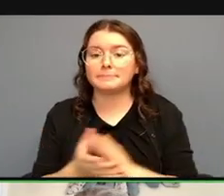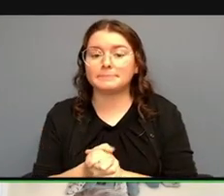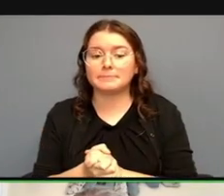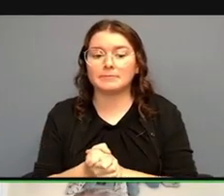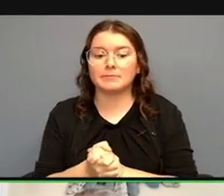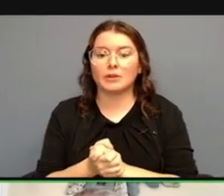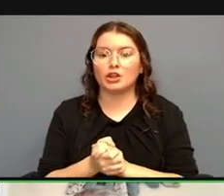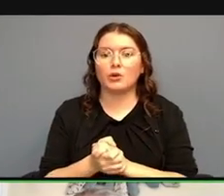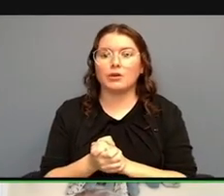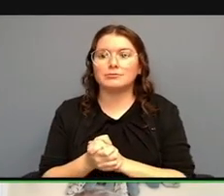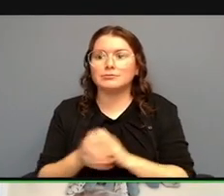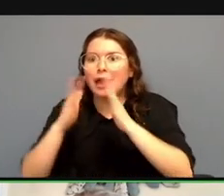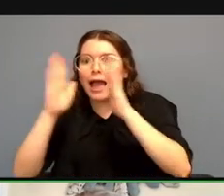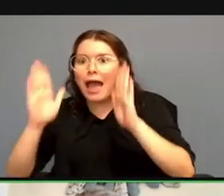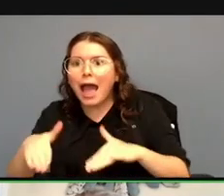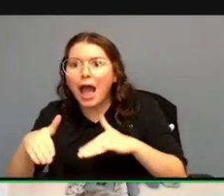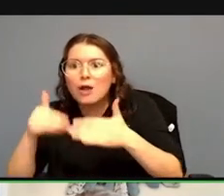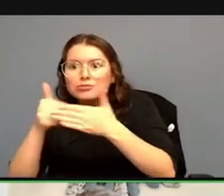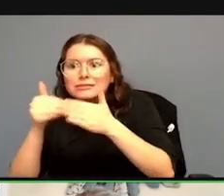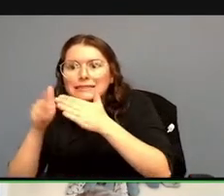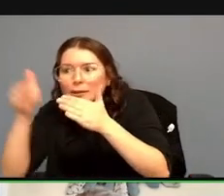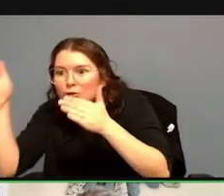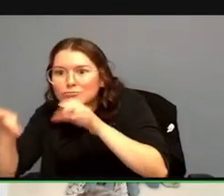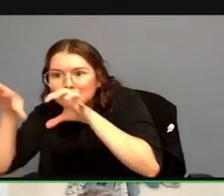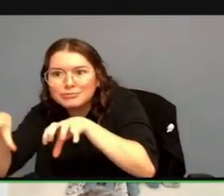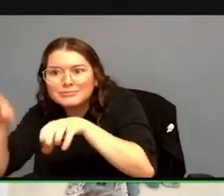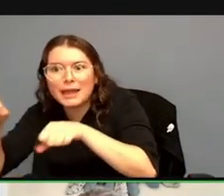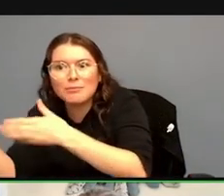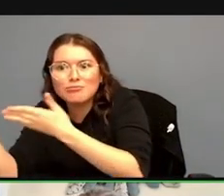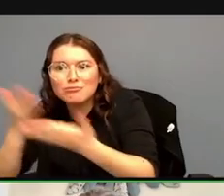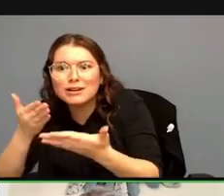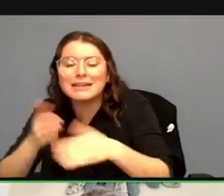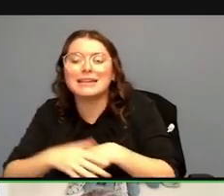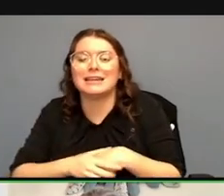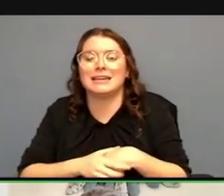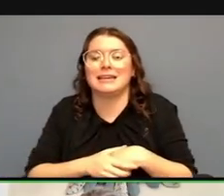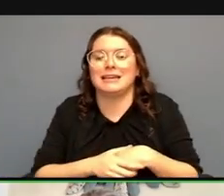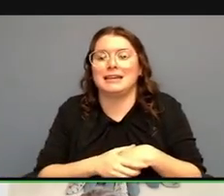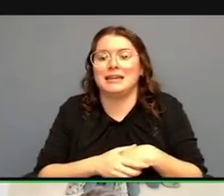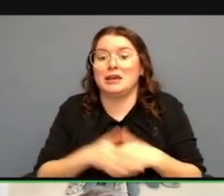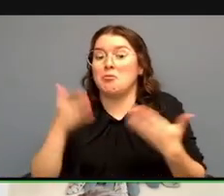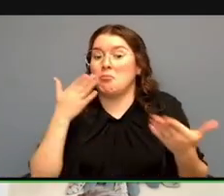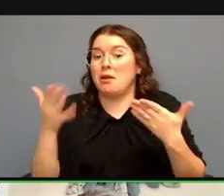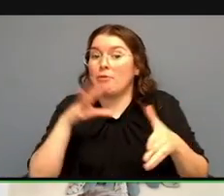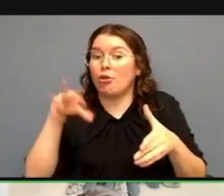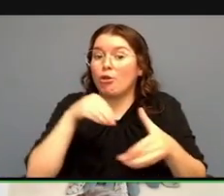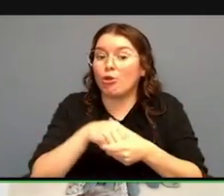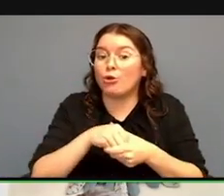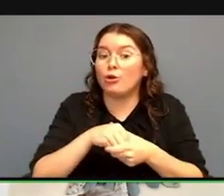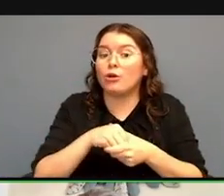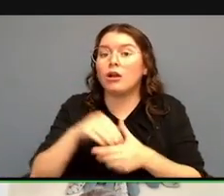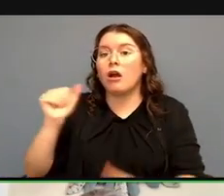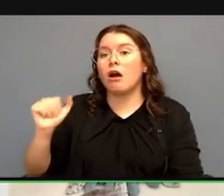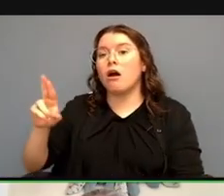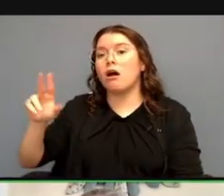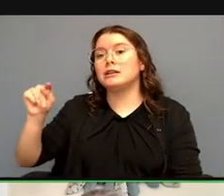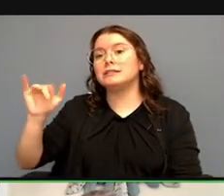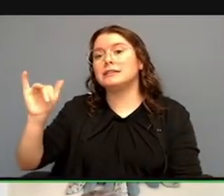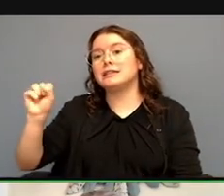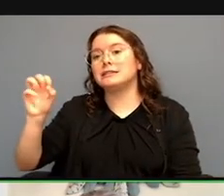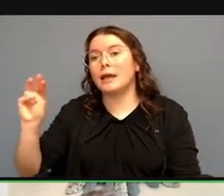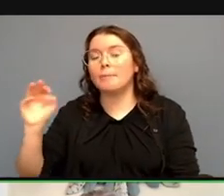neighbor. Other people that might be present might also include a autism or behavior